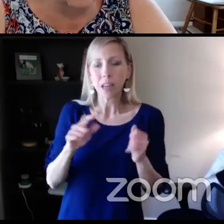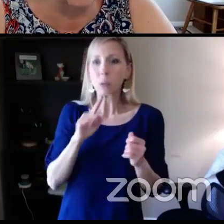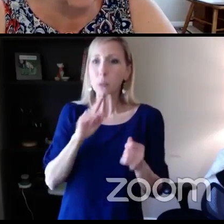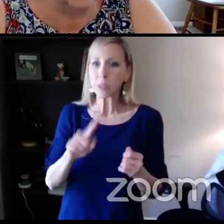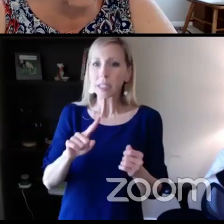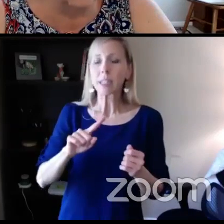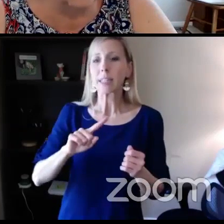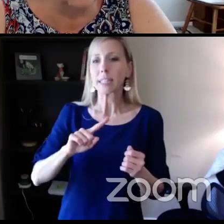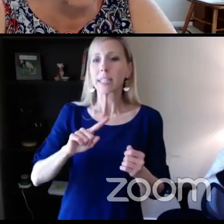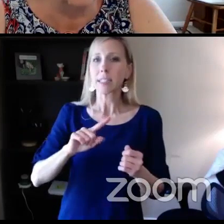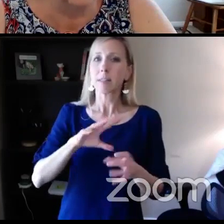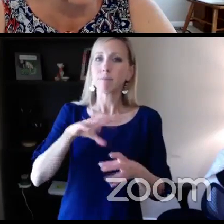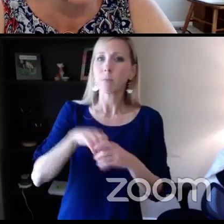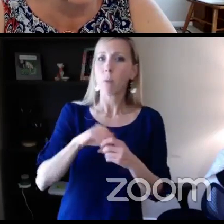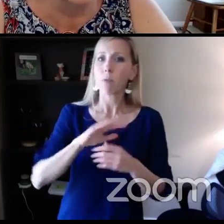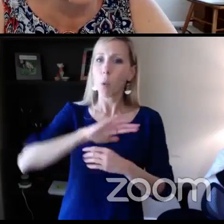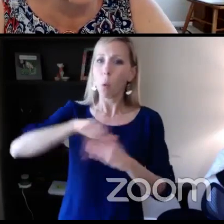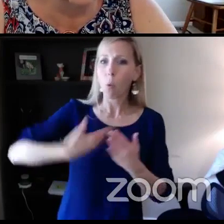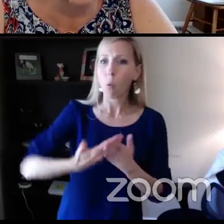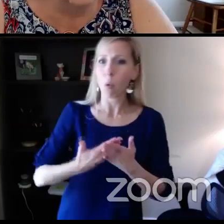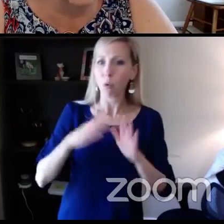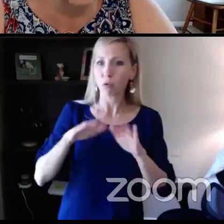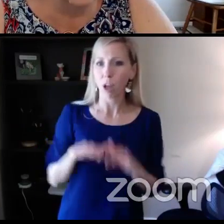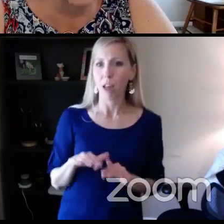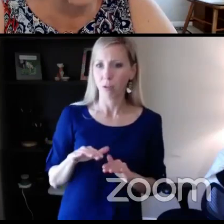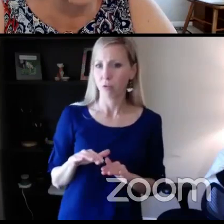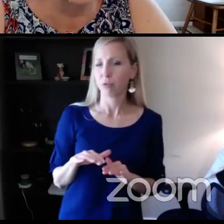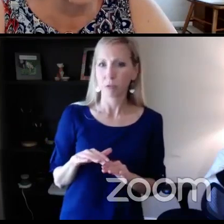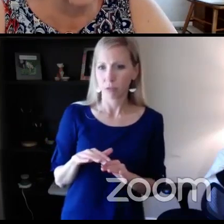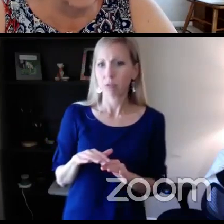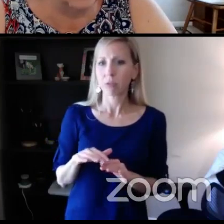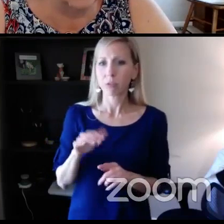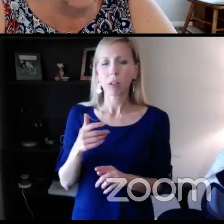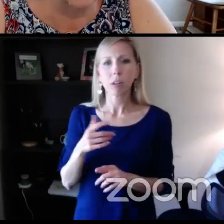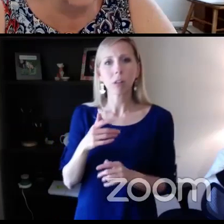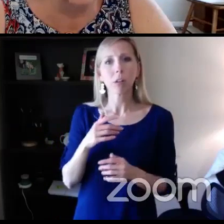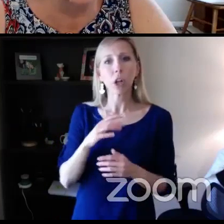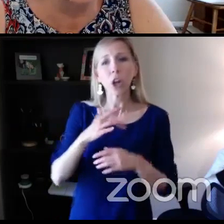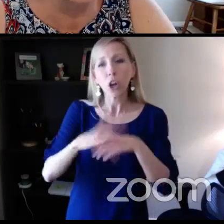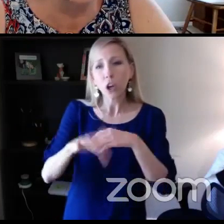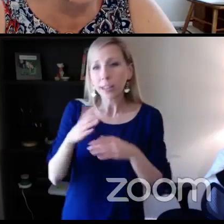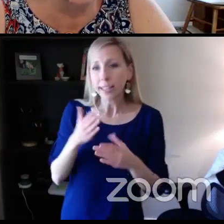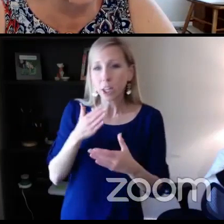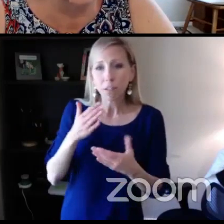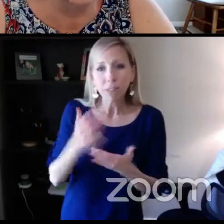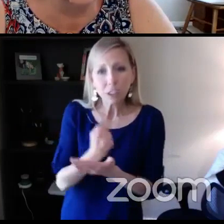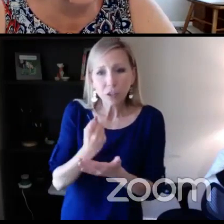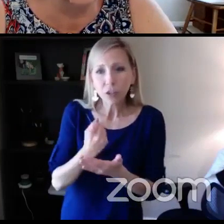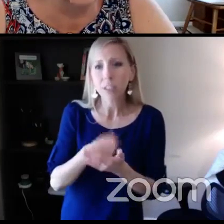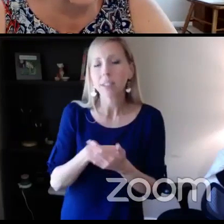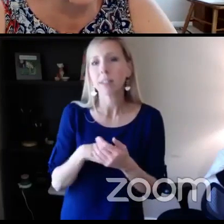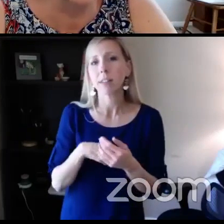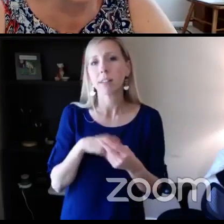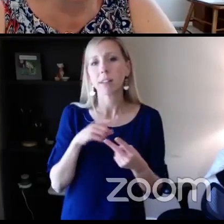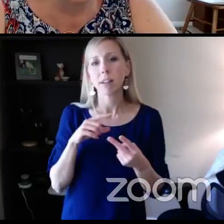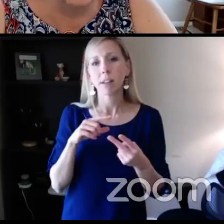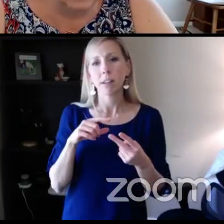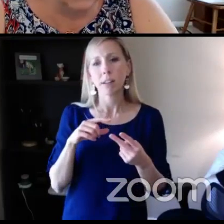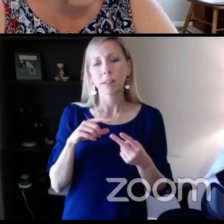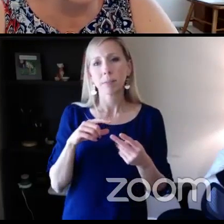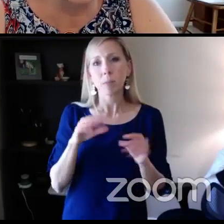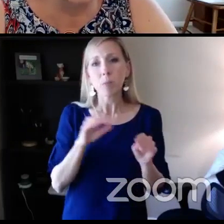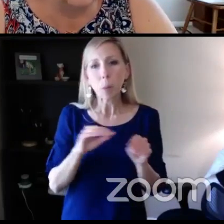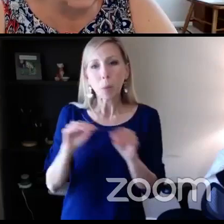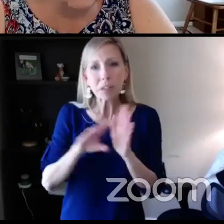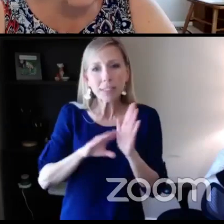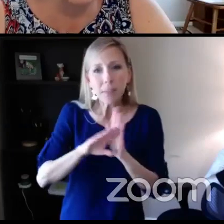so many resources that target early childhood, early intervention, moving up through the different transition phases